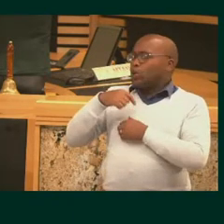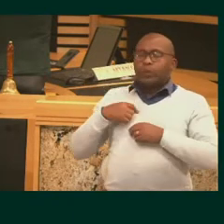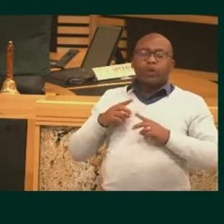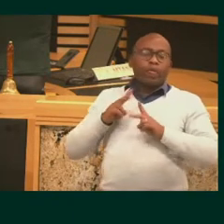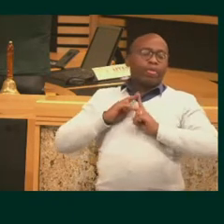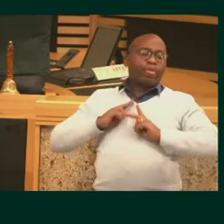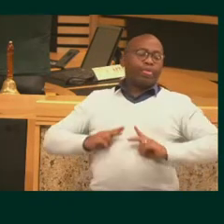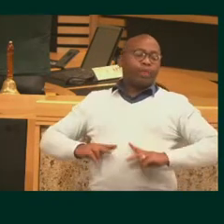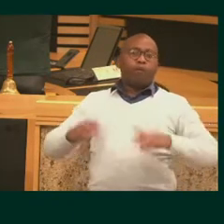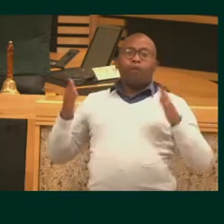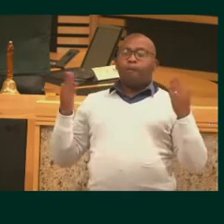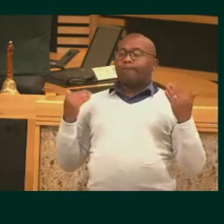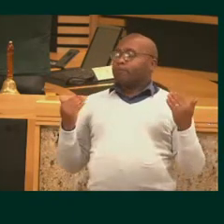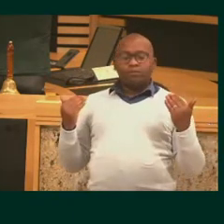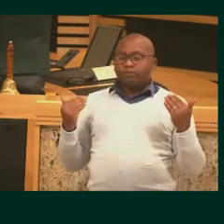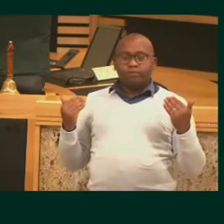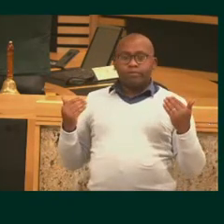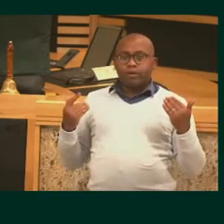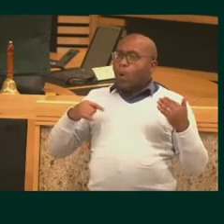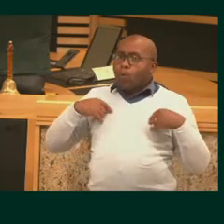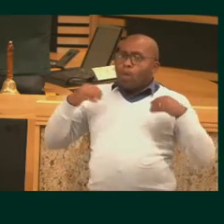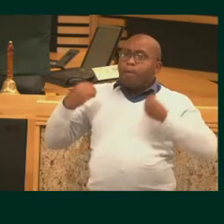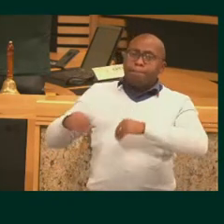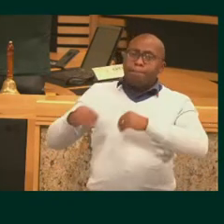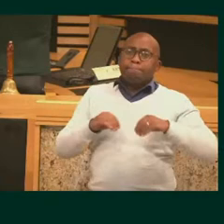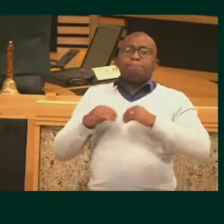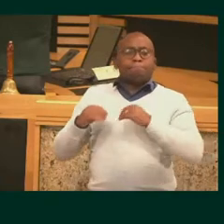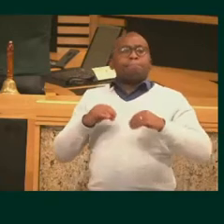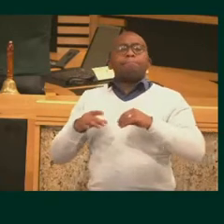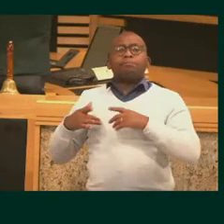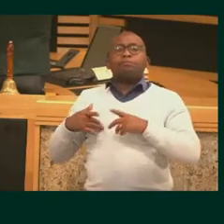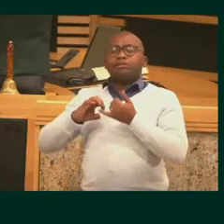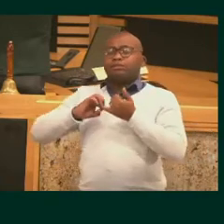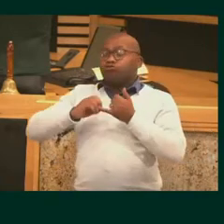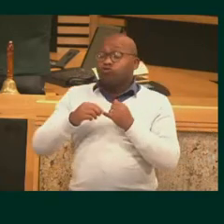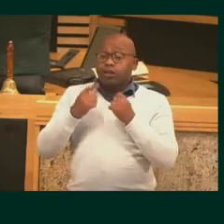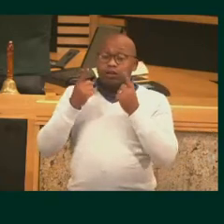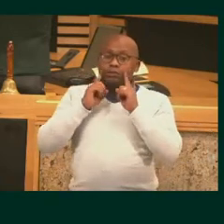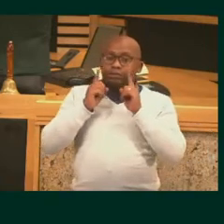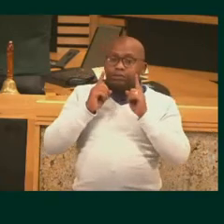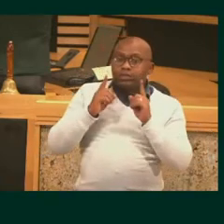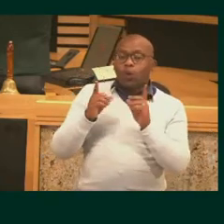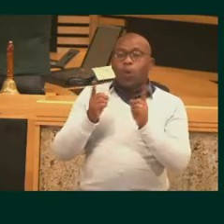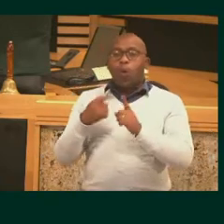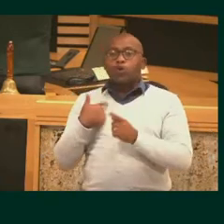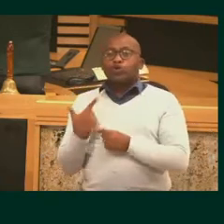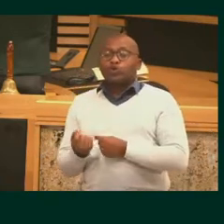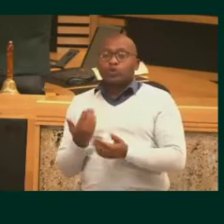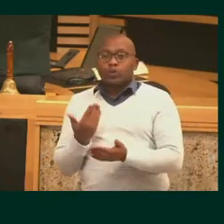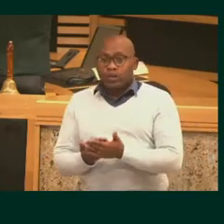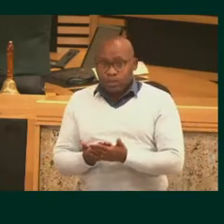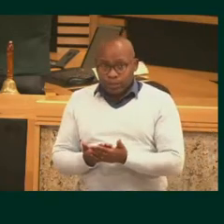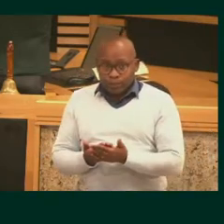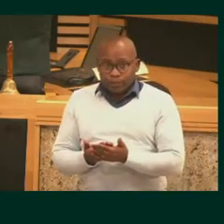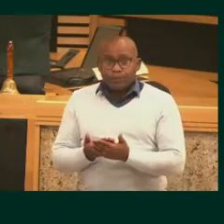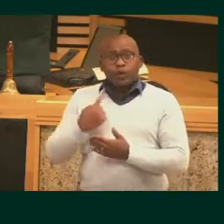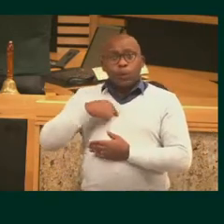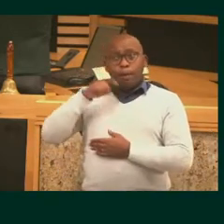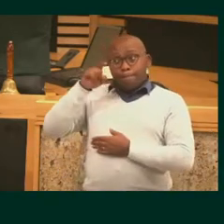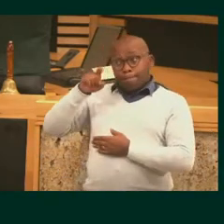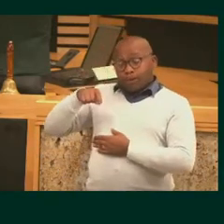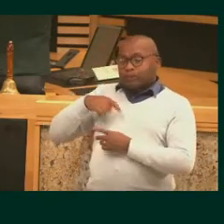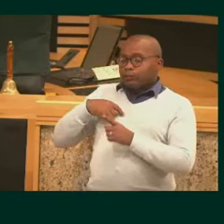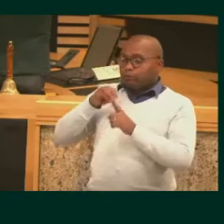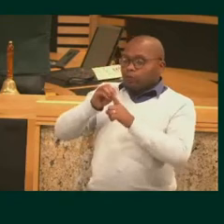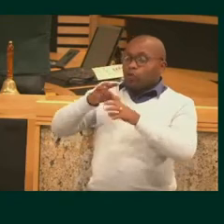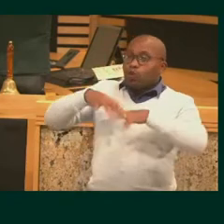cooperation even of the foreign National of to cooperate by o obeying the rules of the Republic pay tax